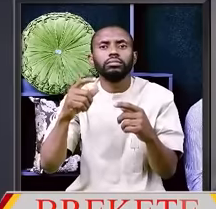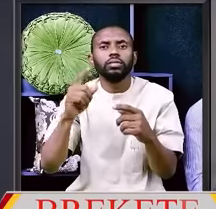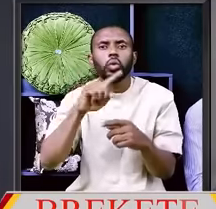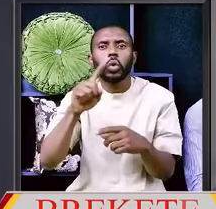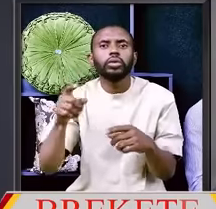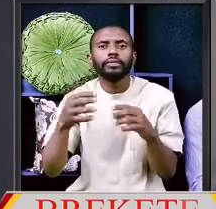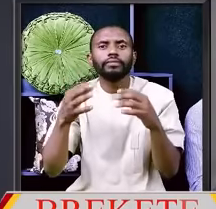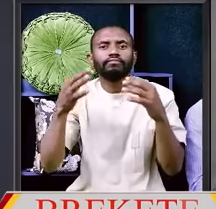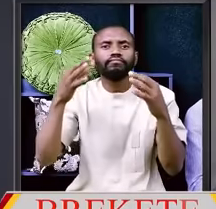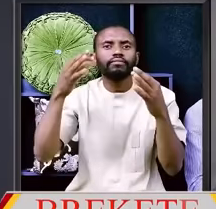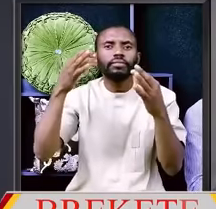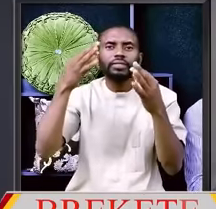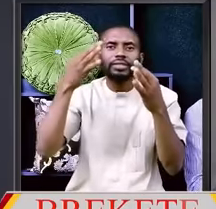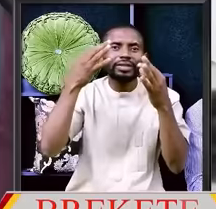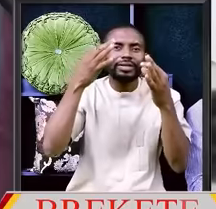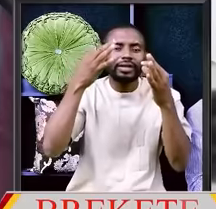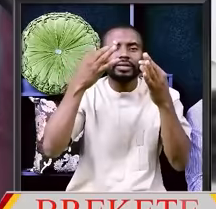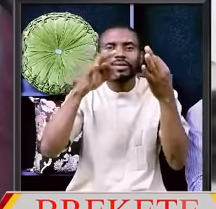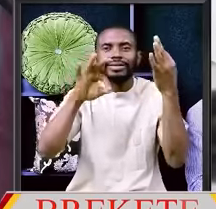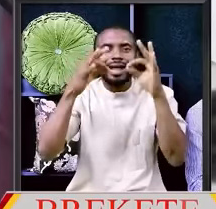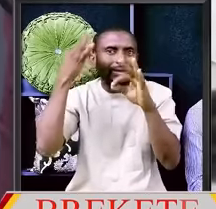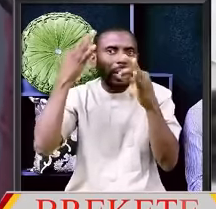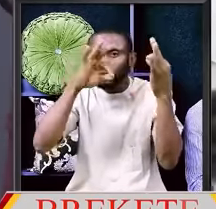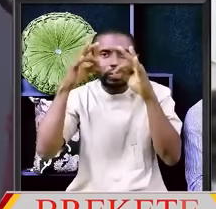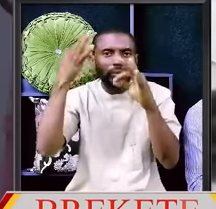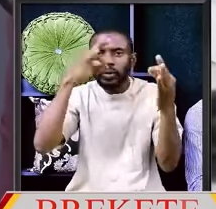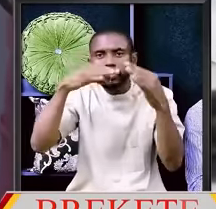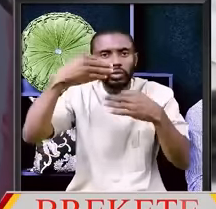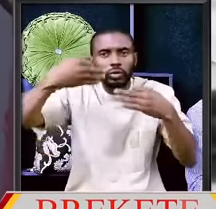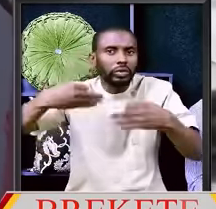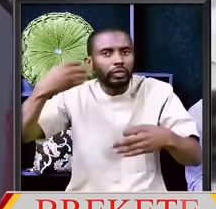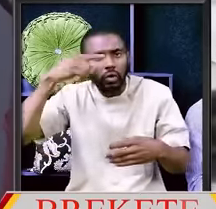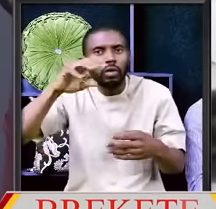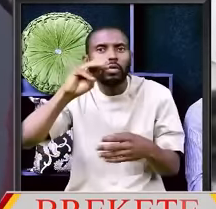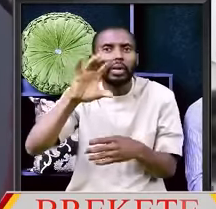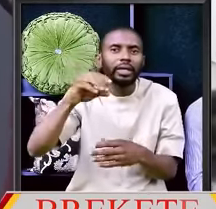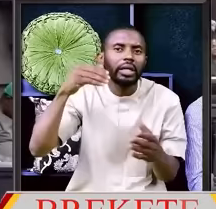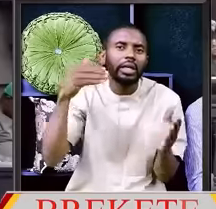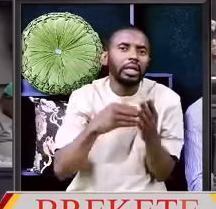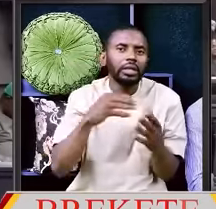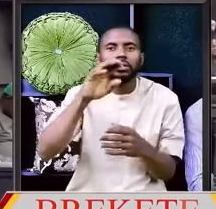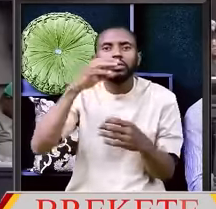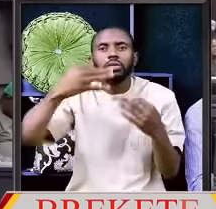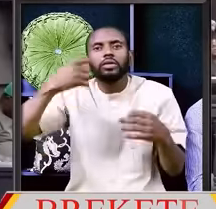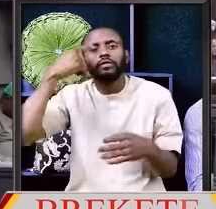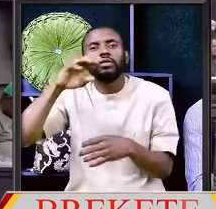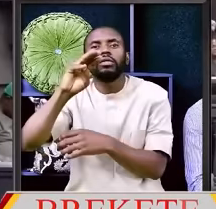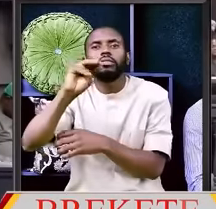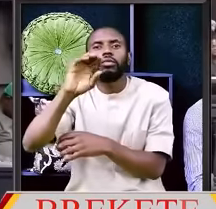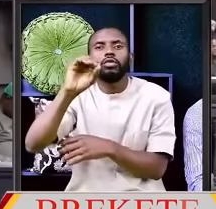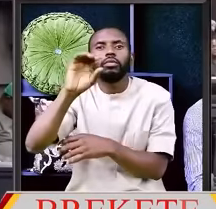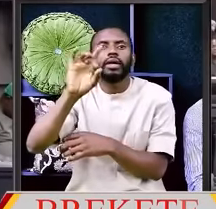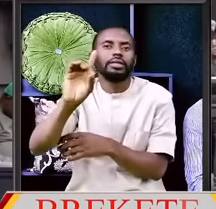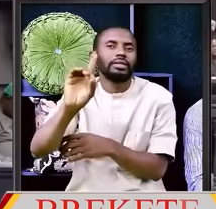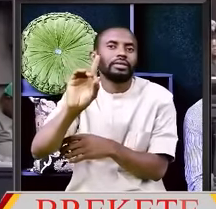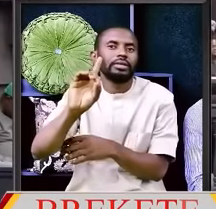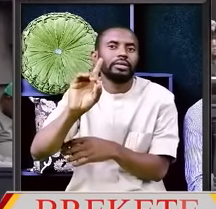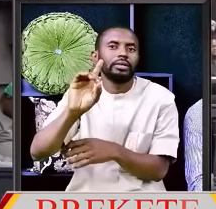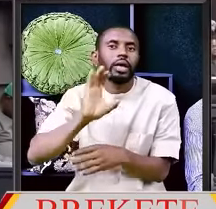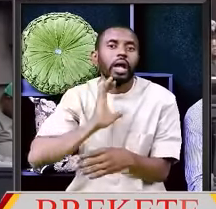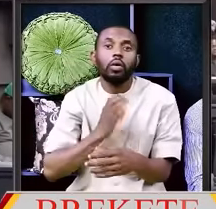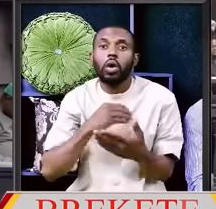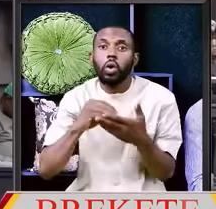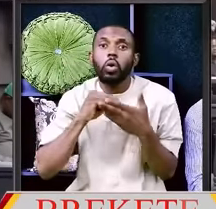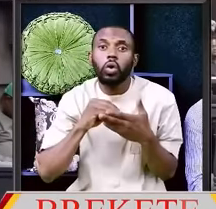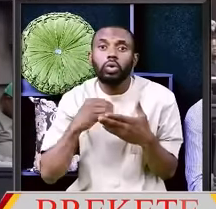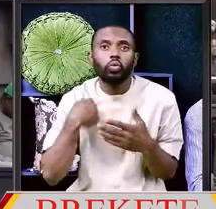justice for Mohbad, and those against justice for Mohbad. All of them, our own be saying, make